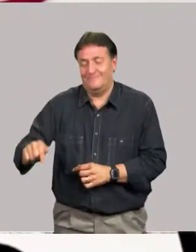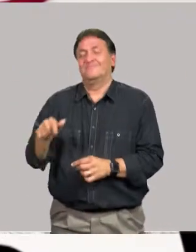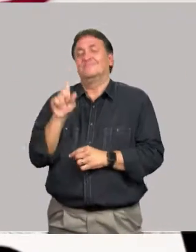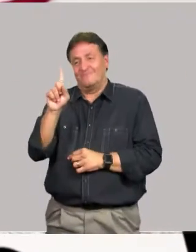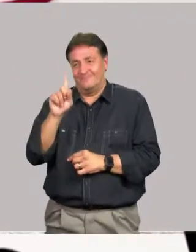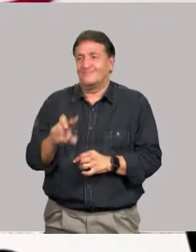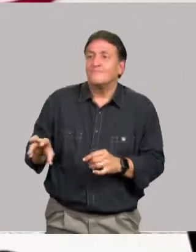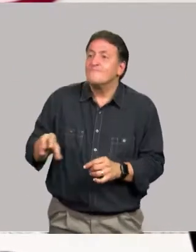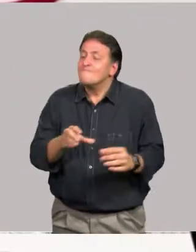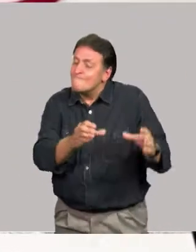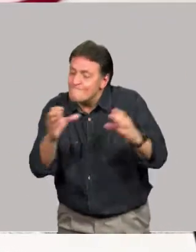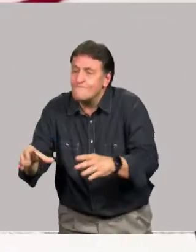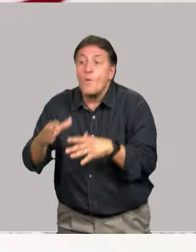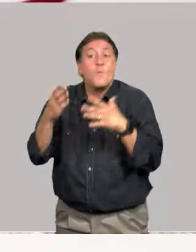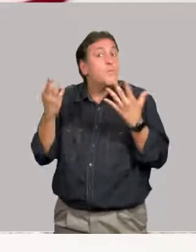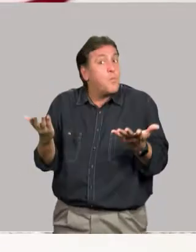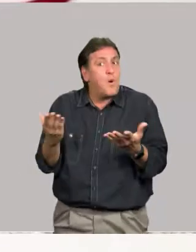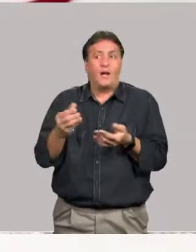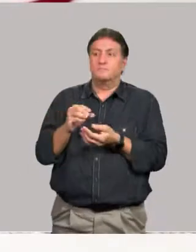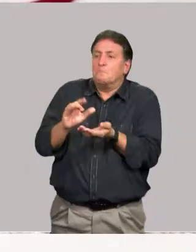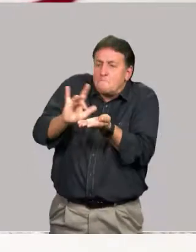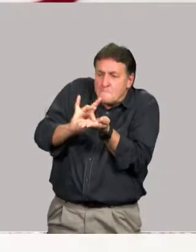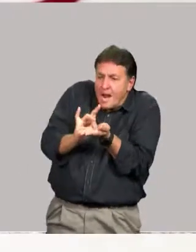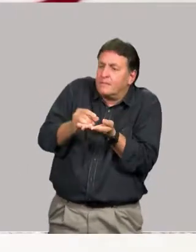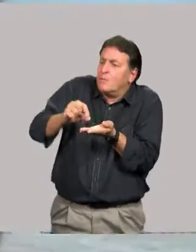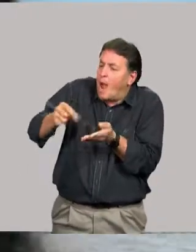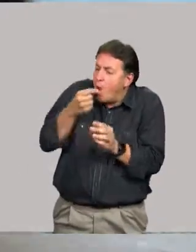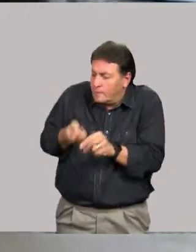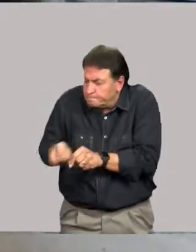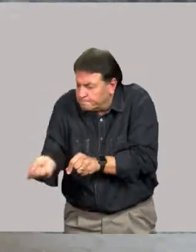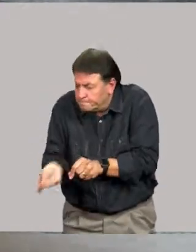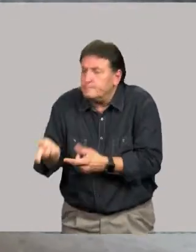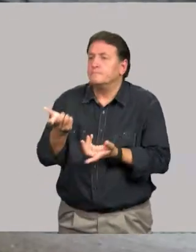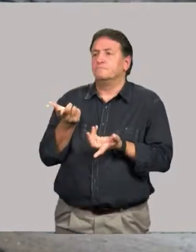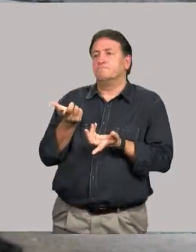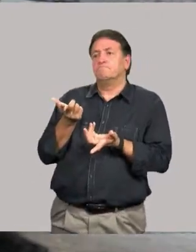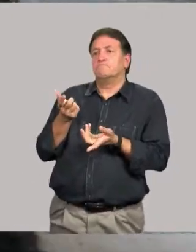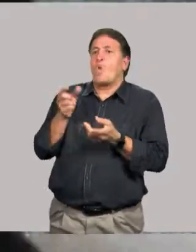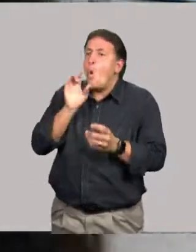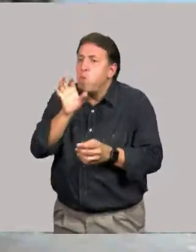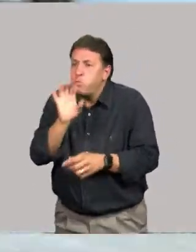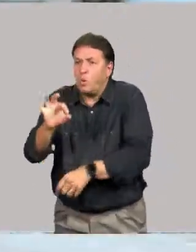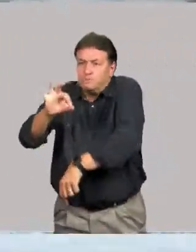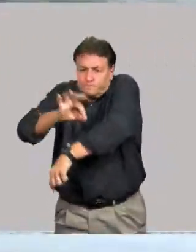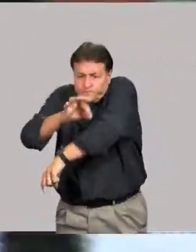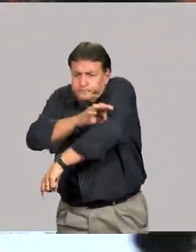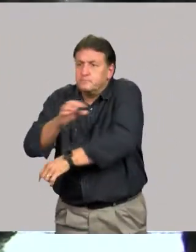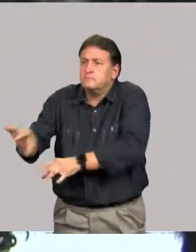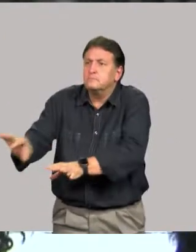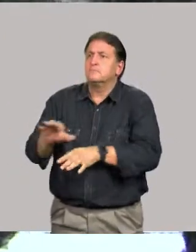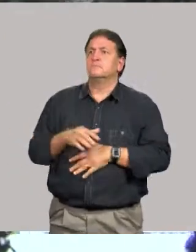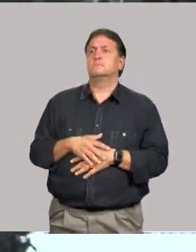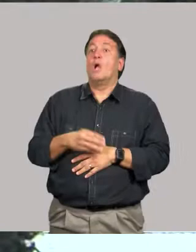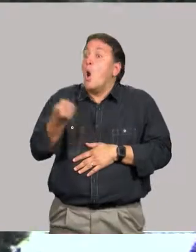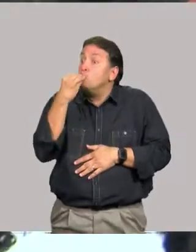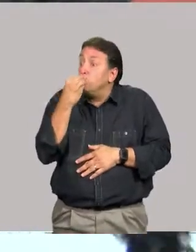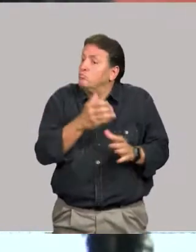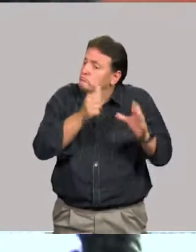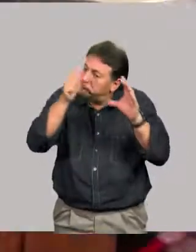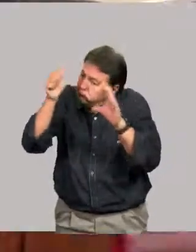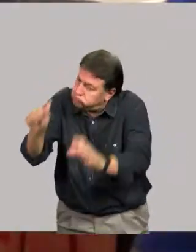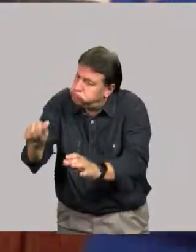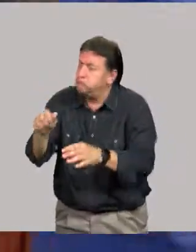kits twice a year with the daylight savings time changes. Don't forget to plan for the furry members of your family